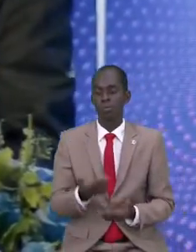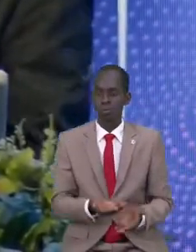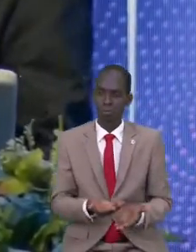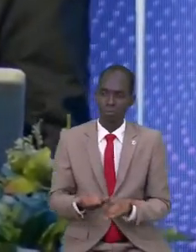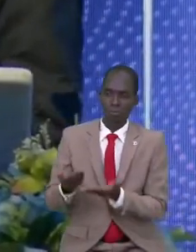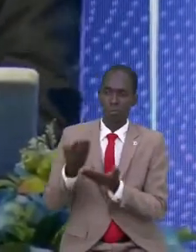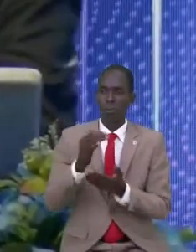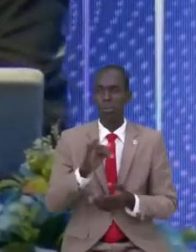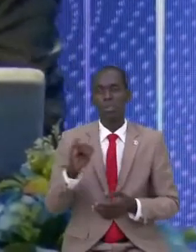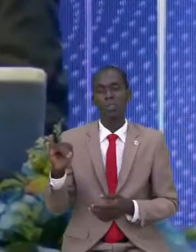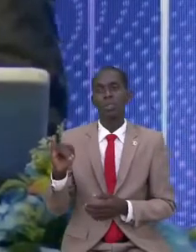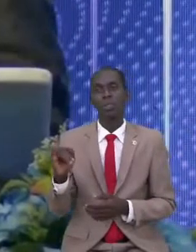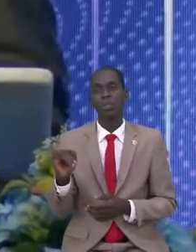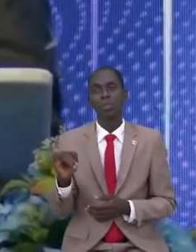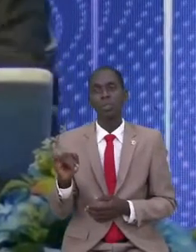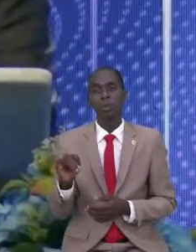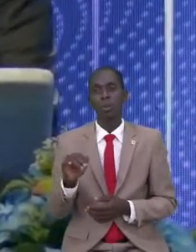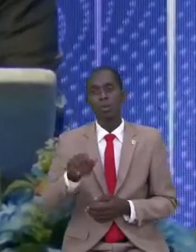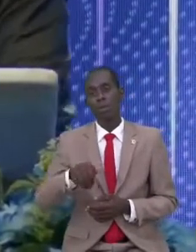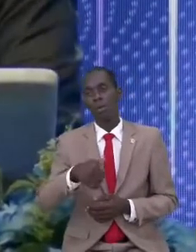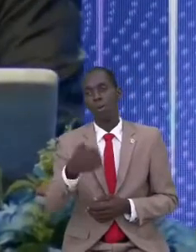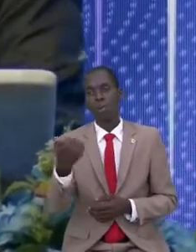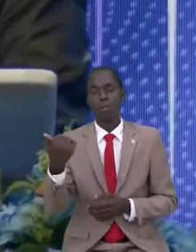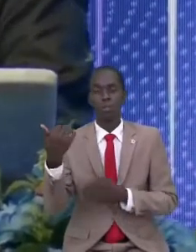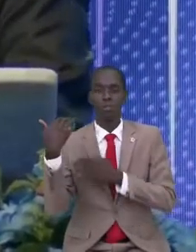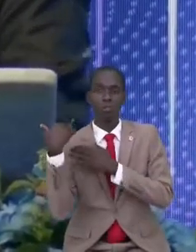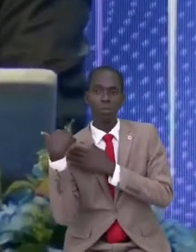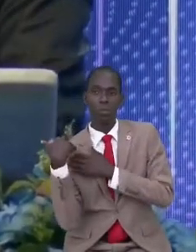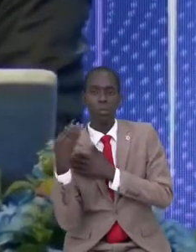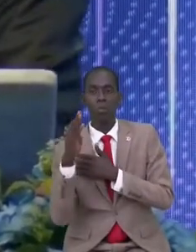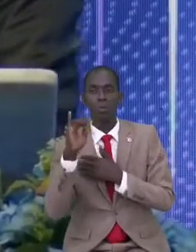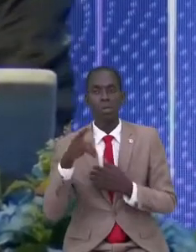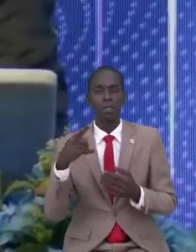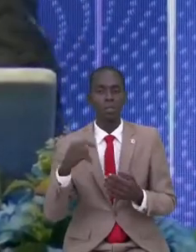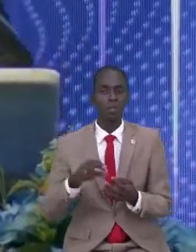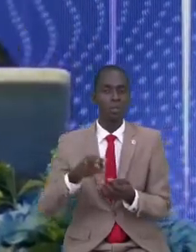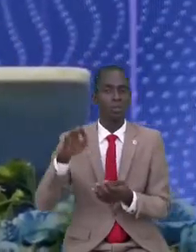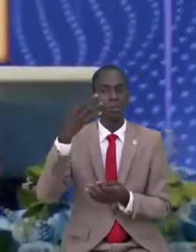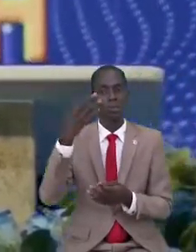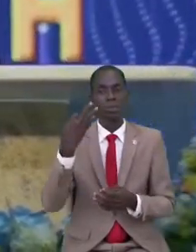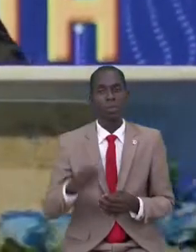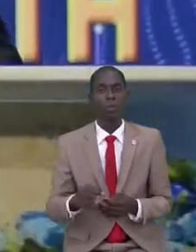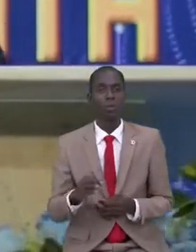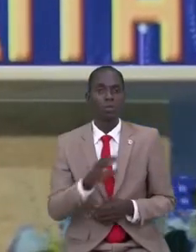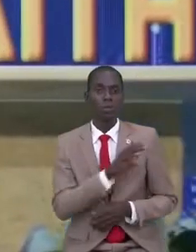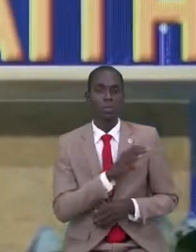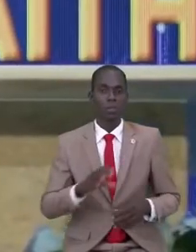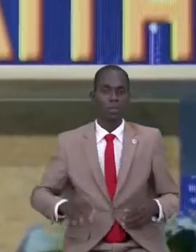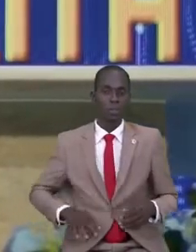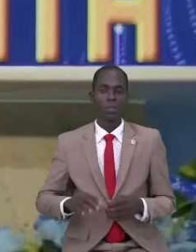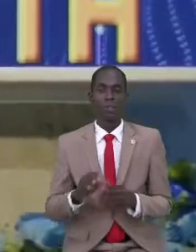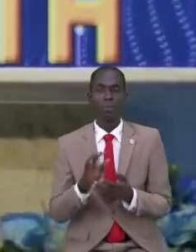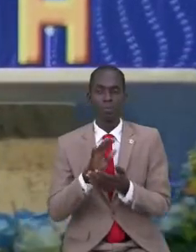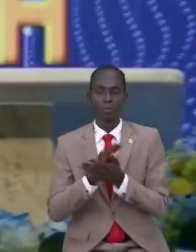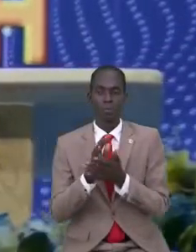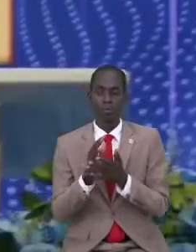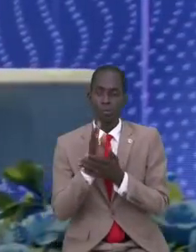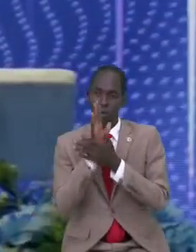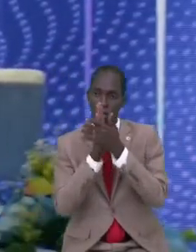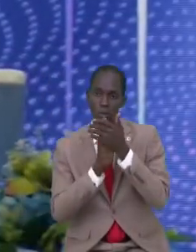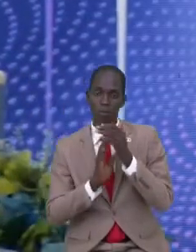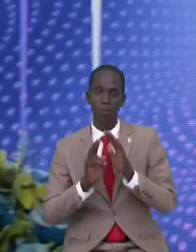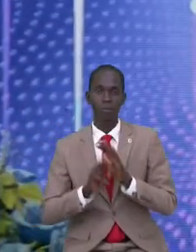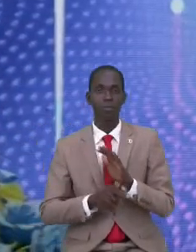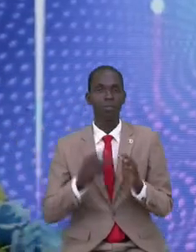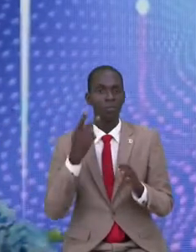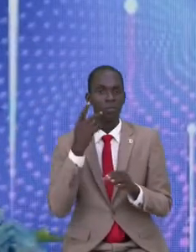others' burdens by the spirit of Christ's meekness. We're dividing the message to three parts